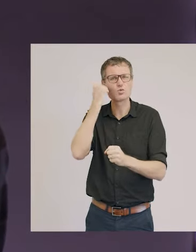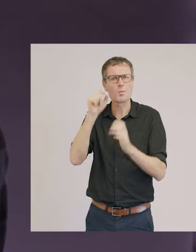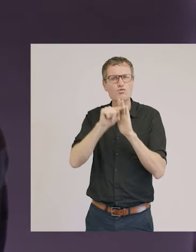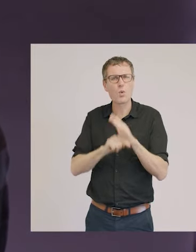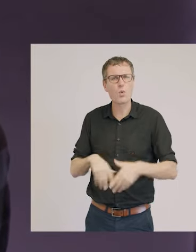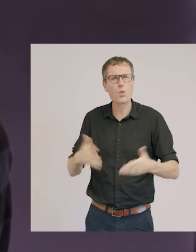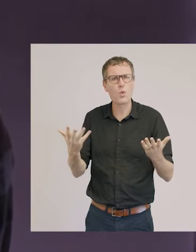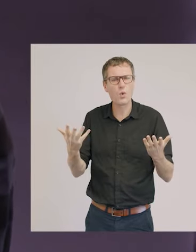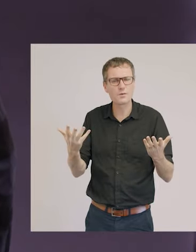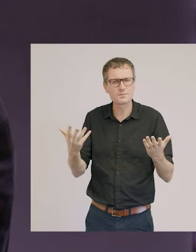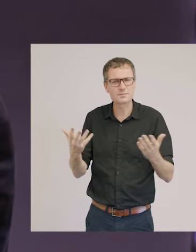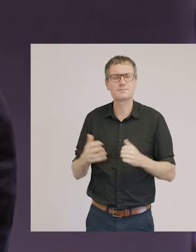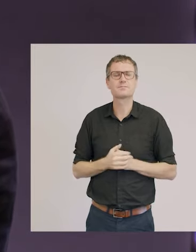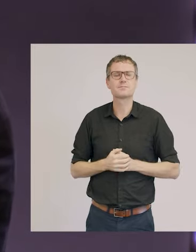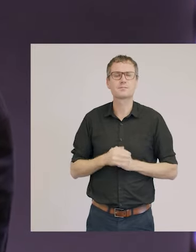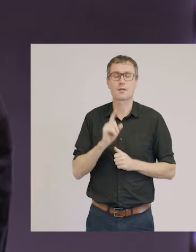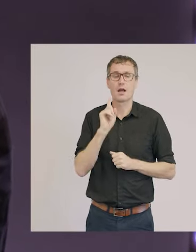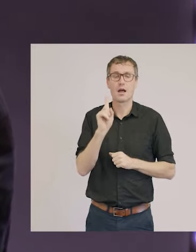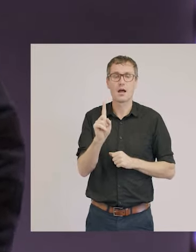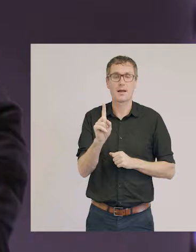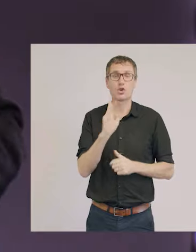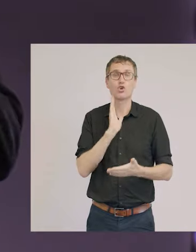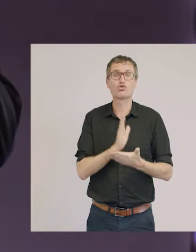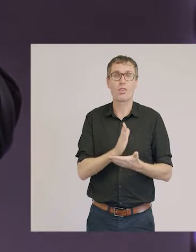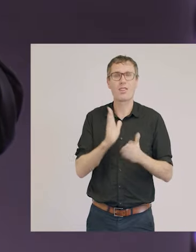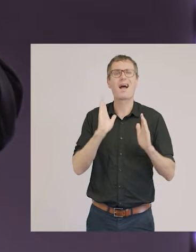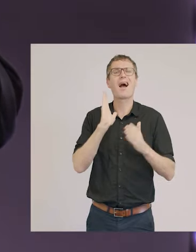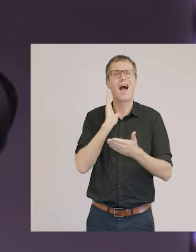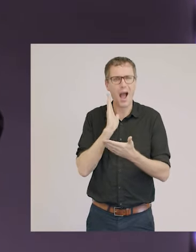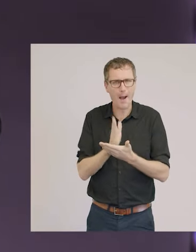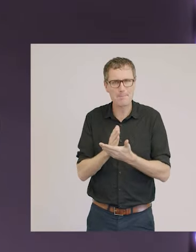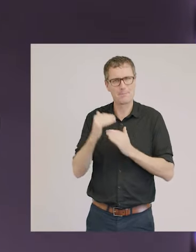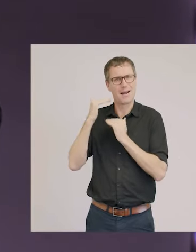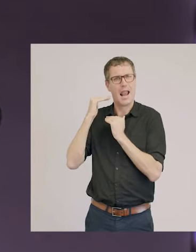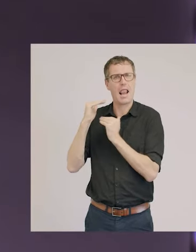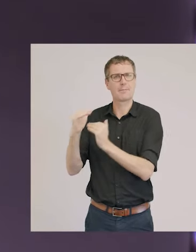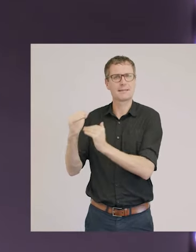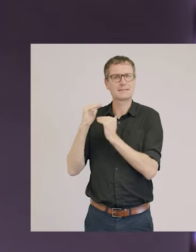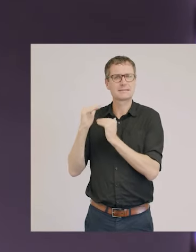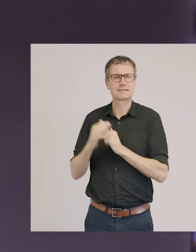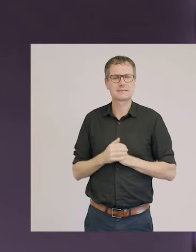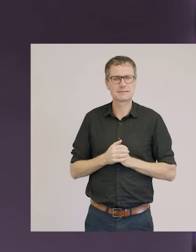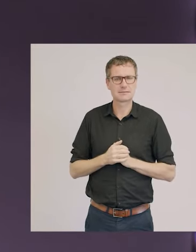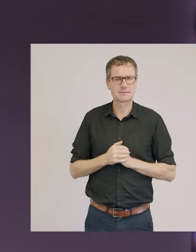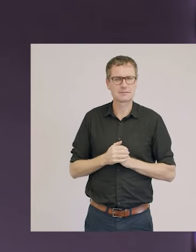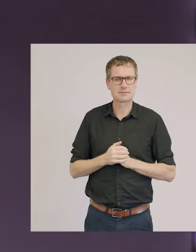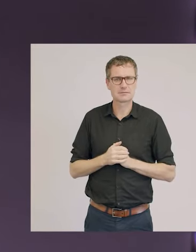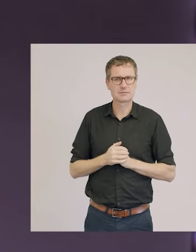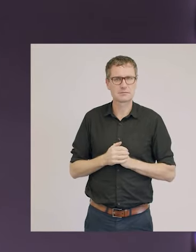some reason, they've got stupid rules. But friends, truth by its nature is